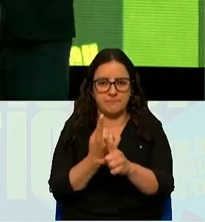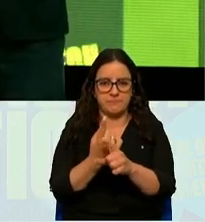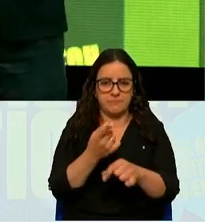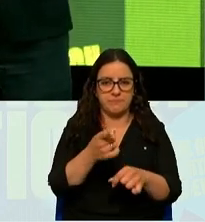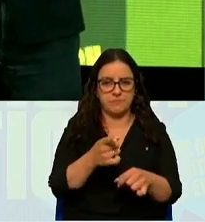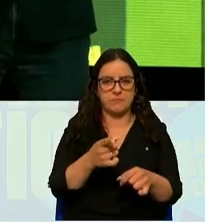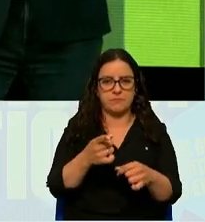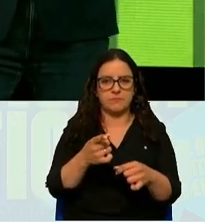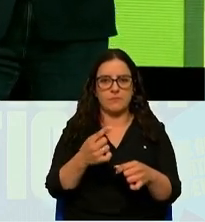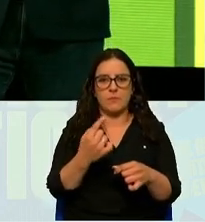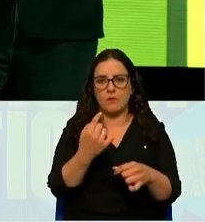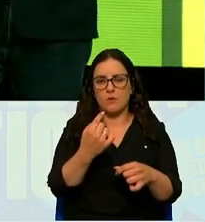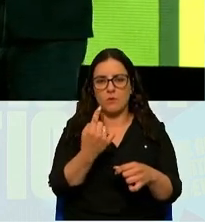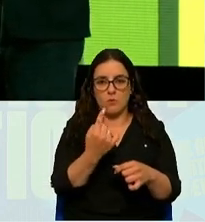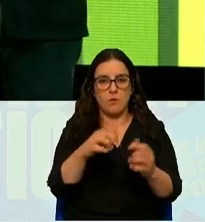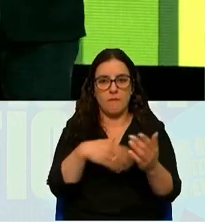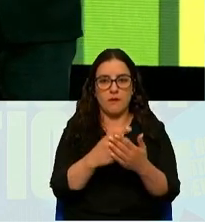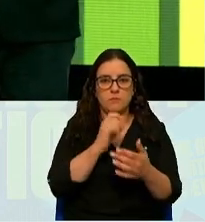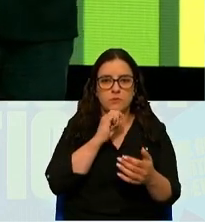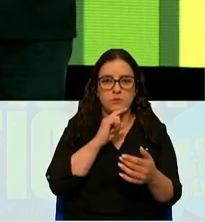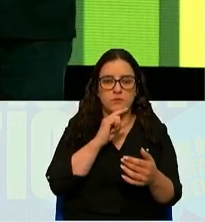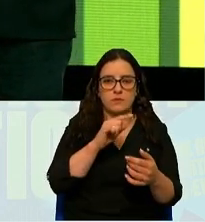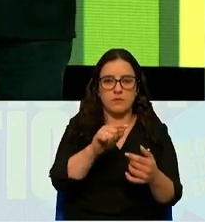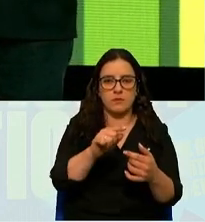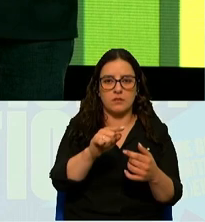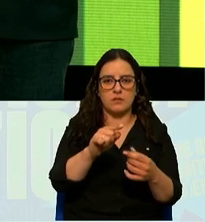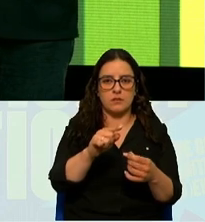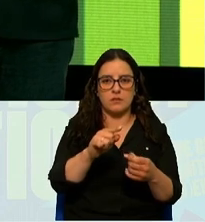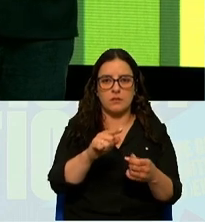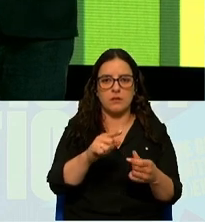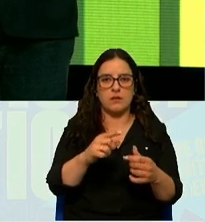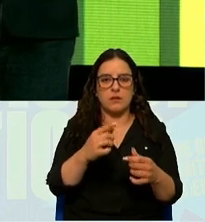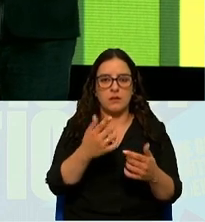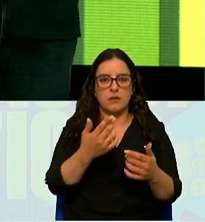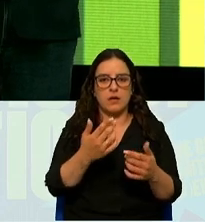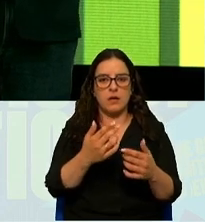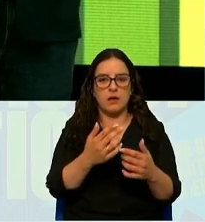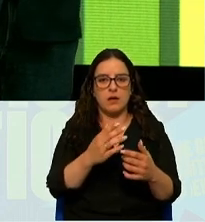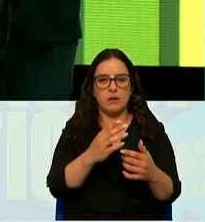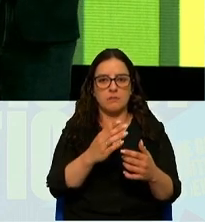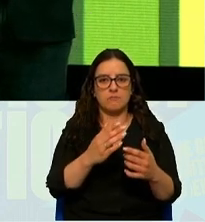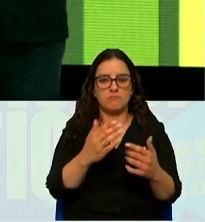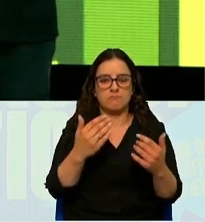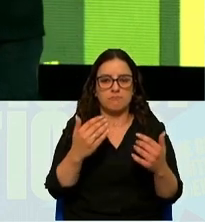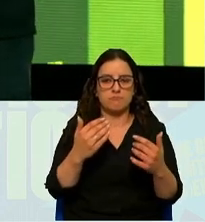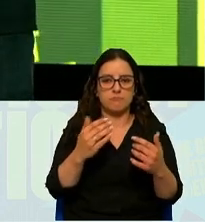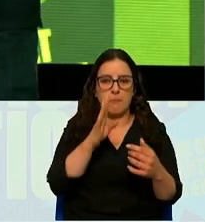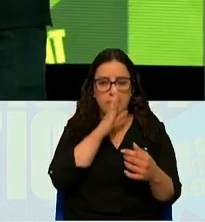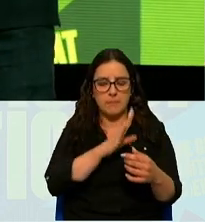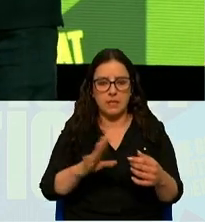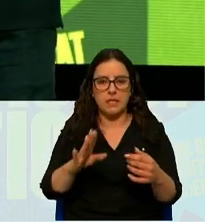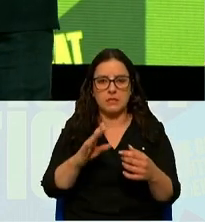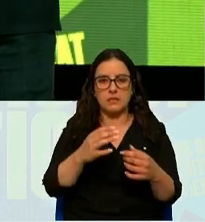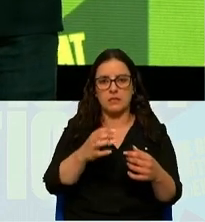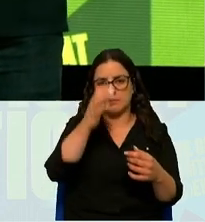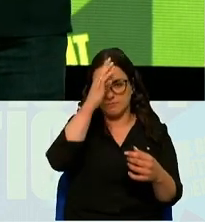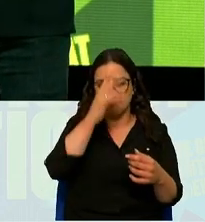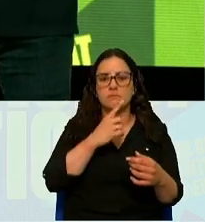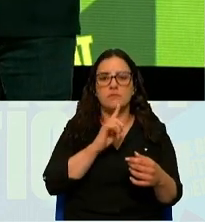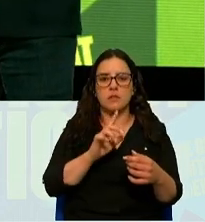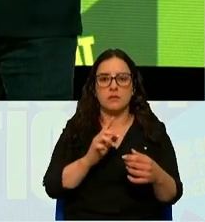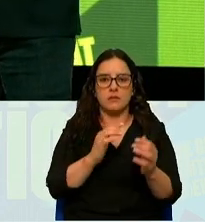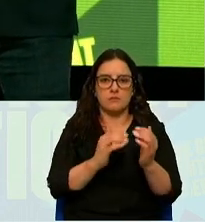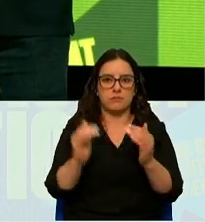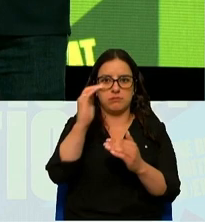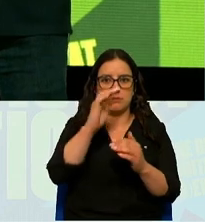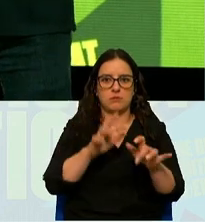that make that possible is that they are trained on AI supercomputers. So one important thing that we were able to accomplish with